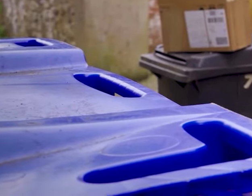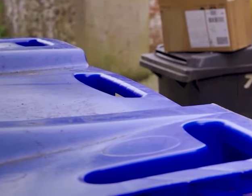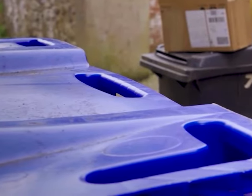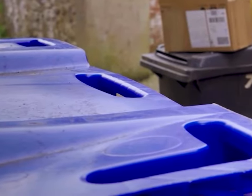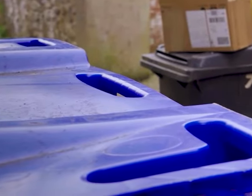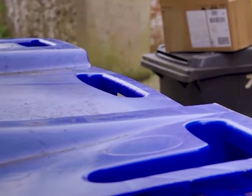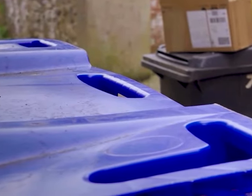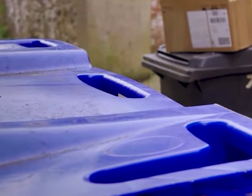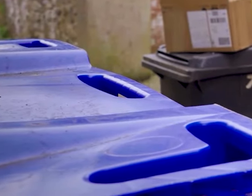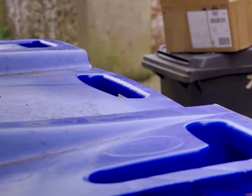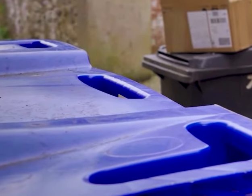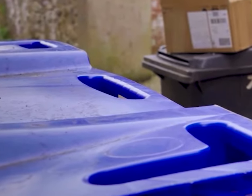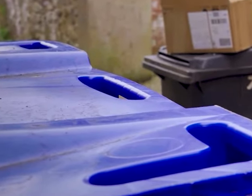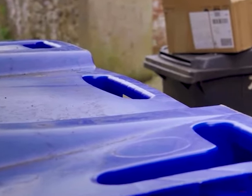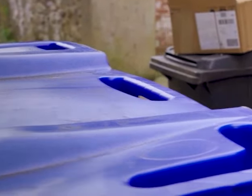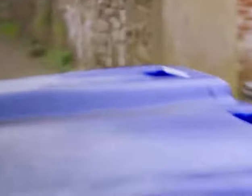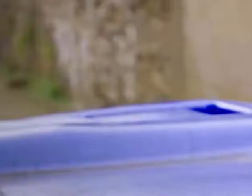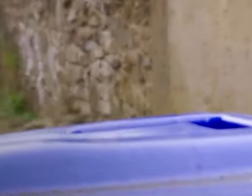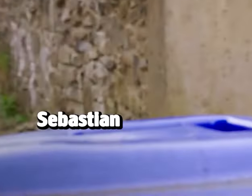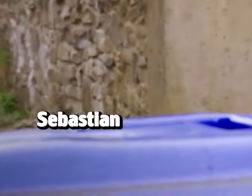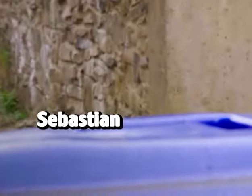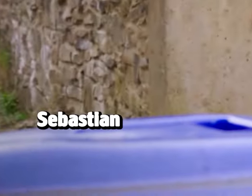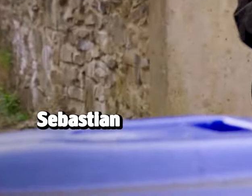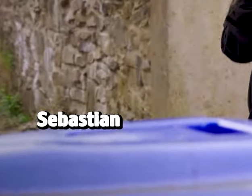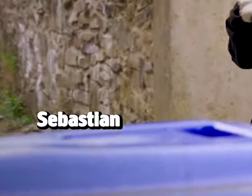and certainly not under any form of duress,